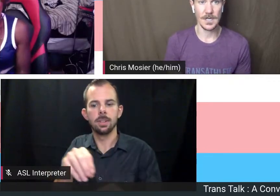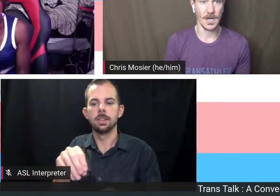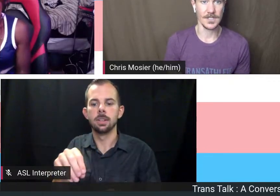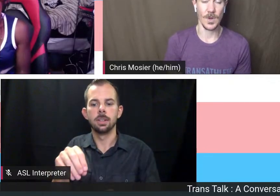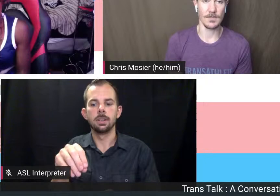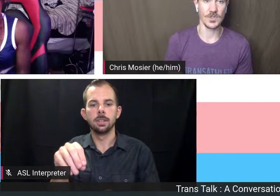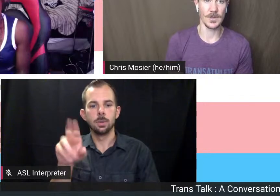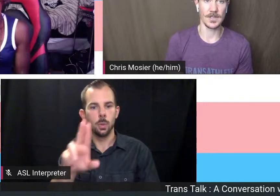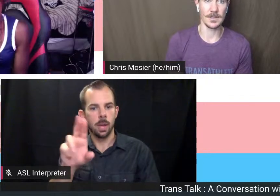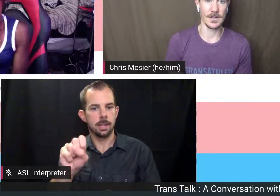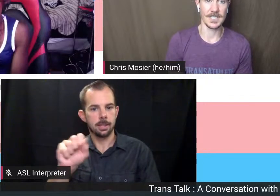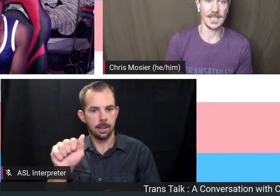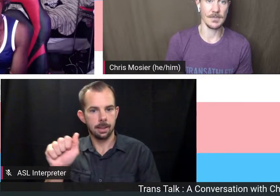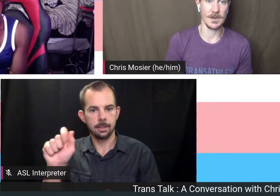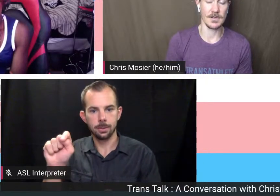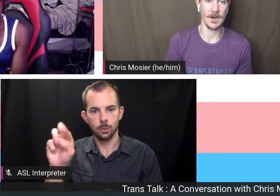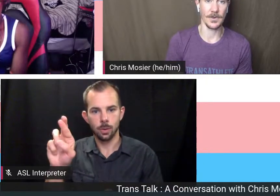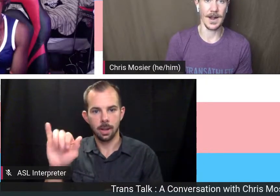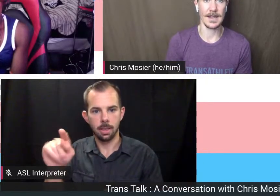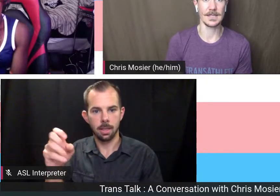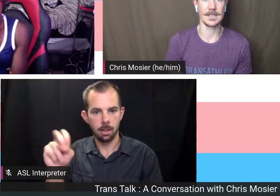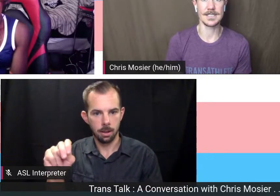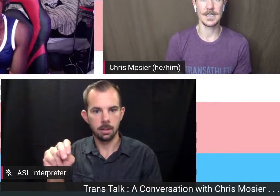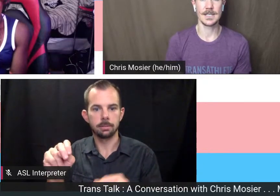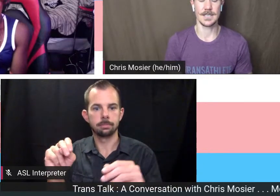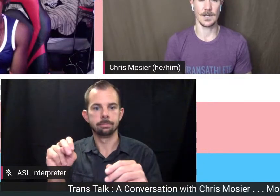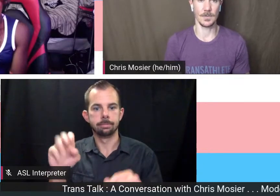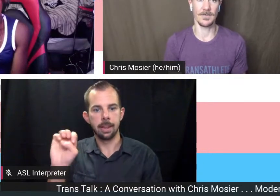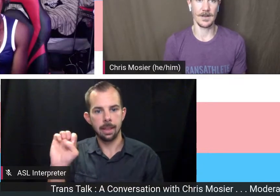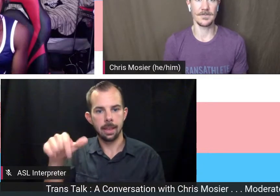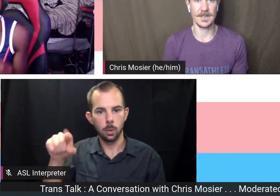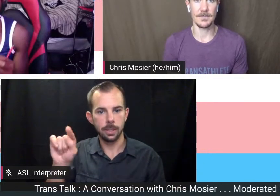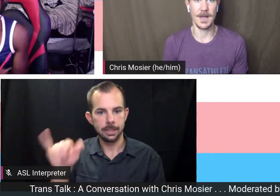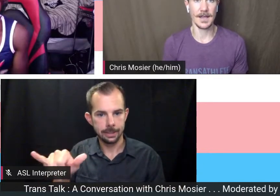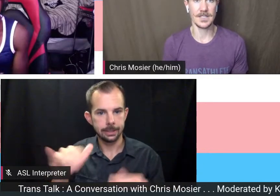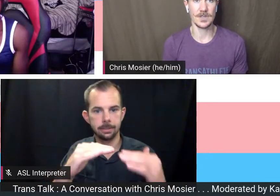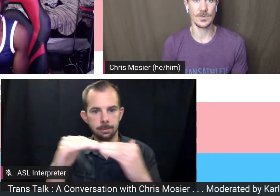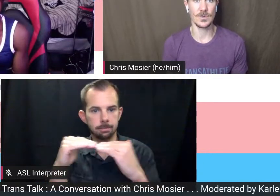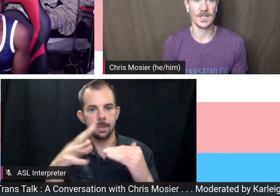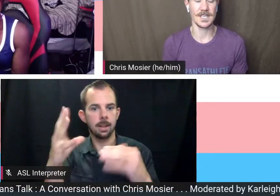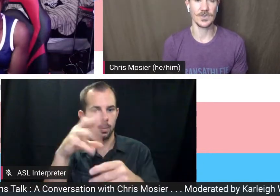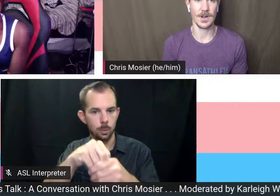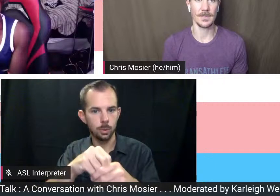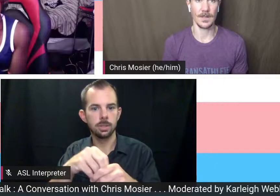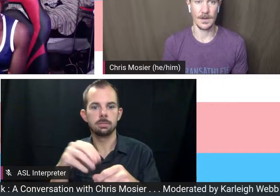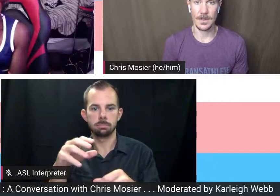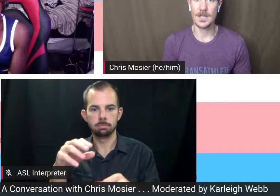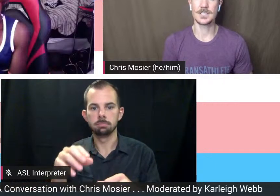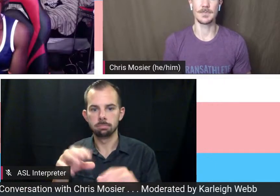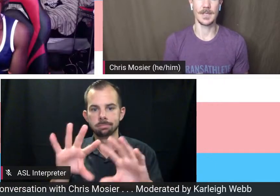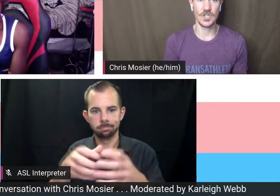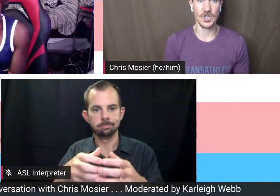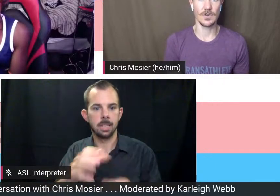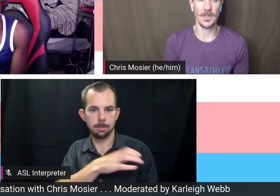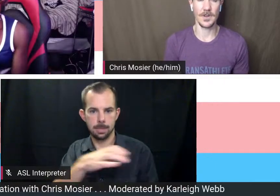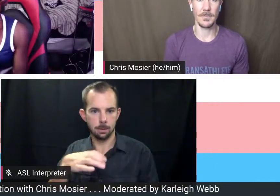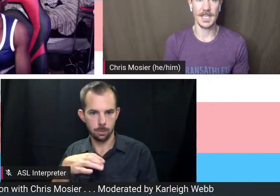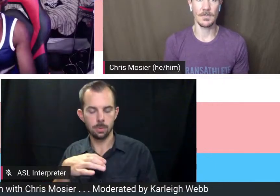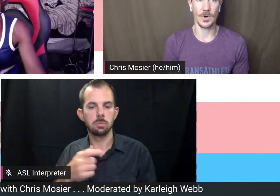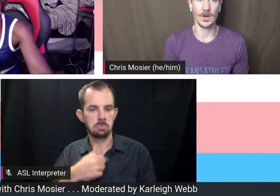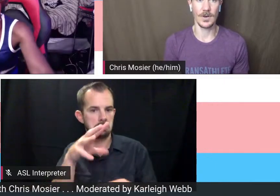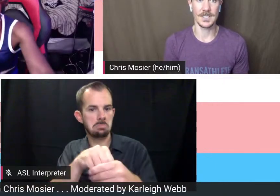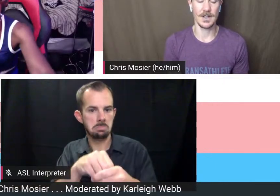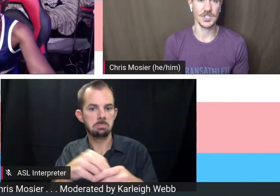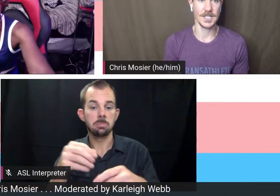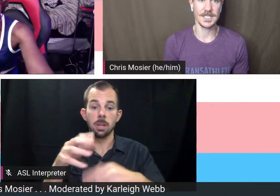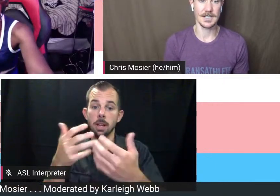Force. So I'm joined a team of other athletes to help provide feedback to USA Triathlon to make sure that they're